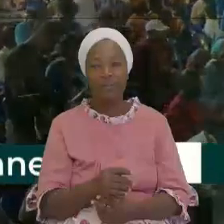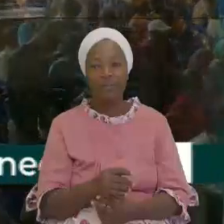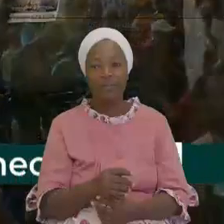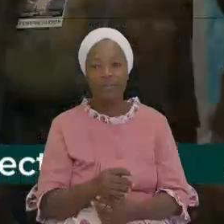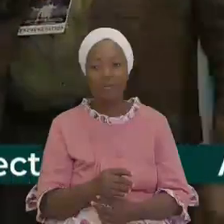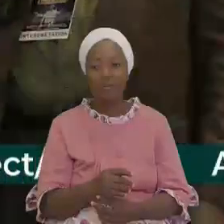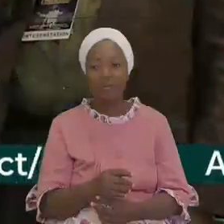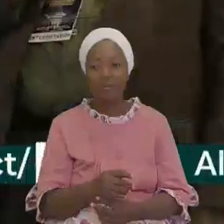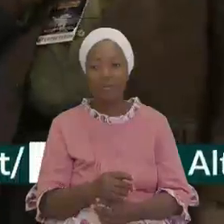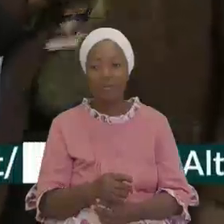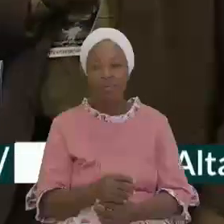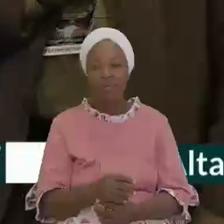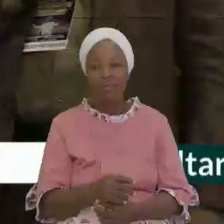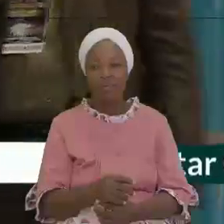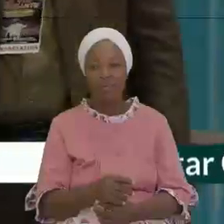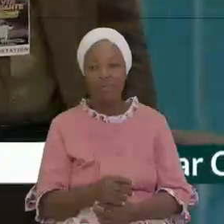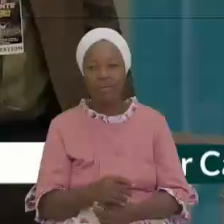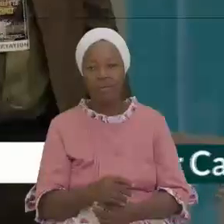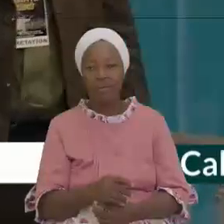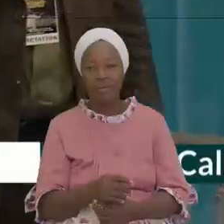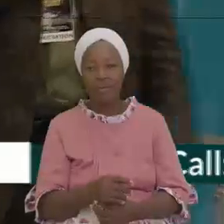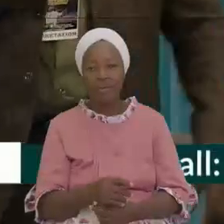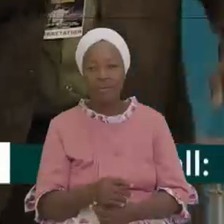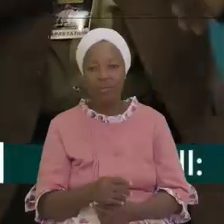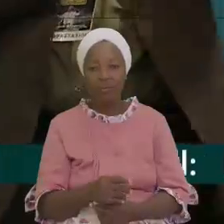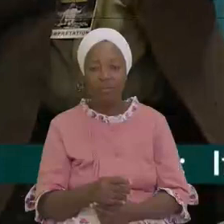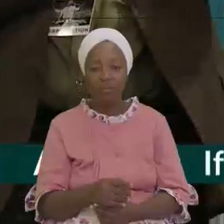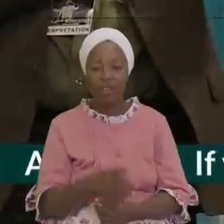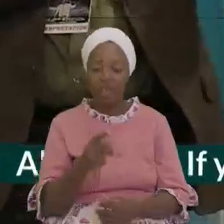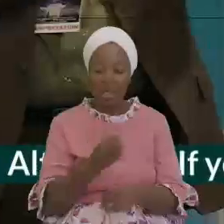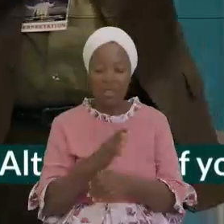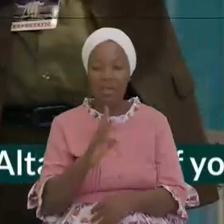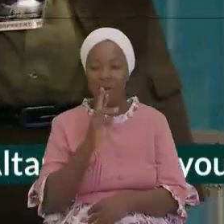The counselor are with you there.